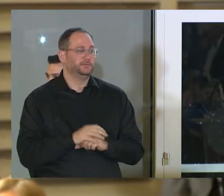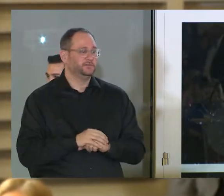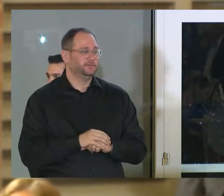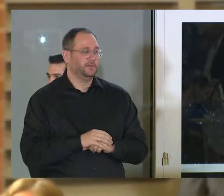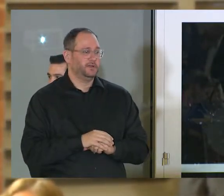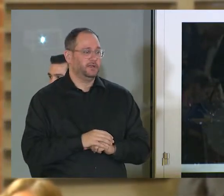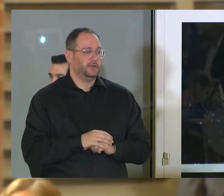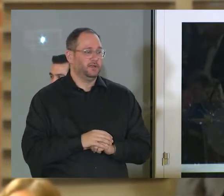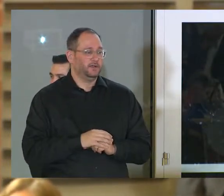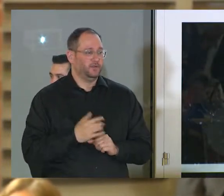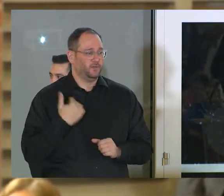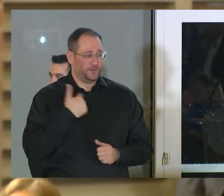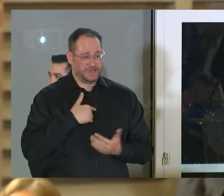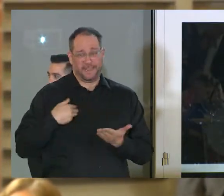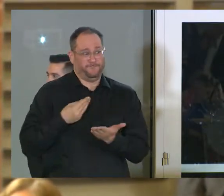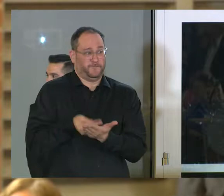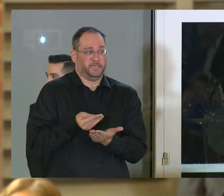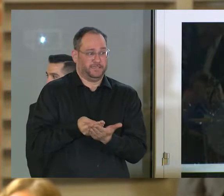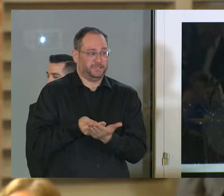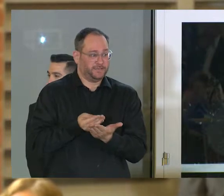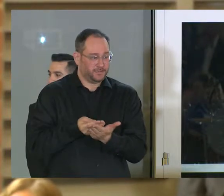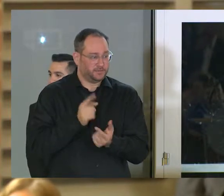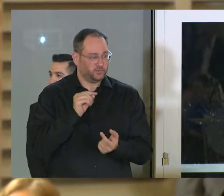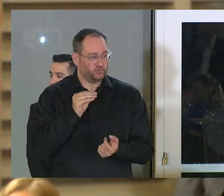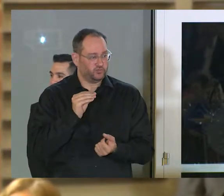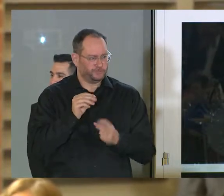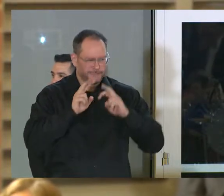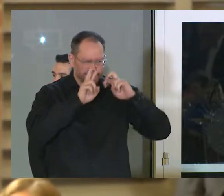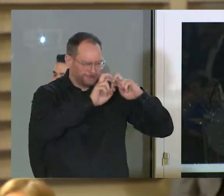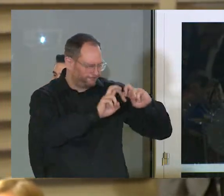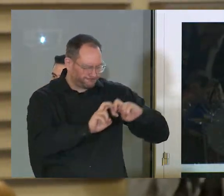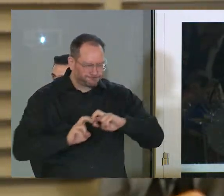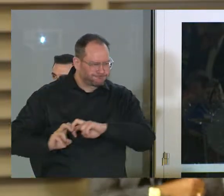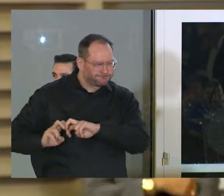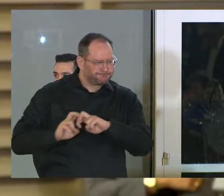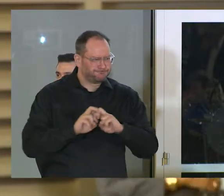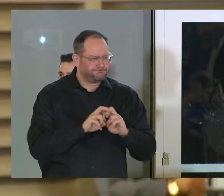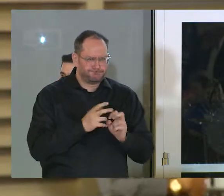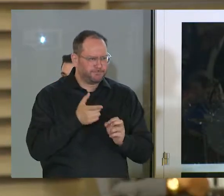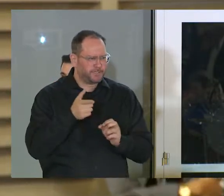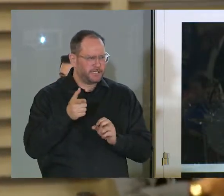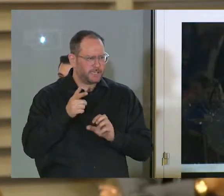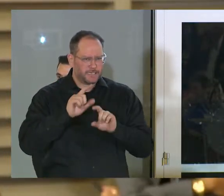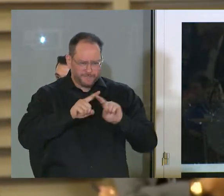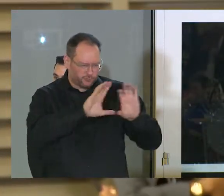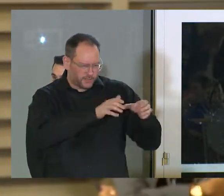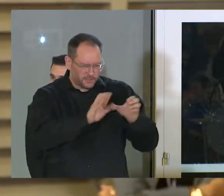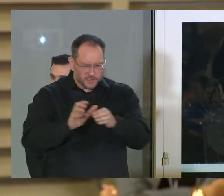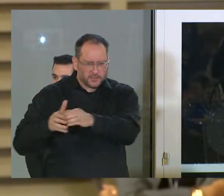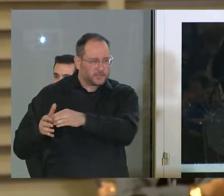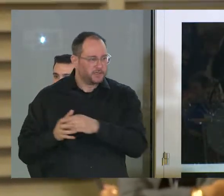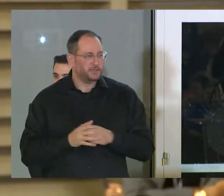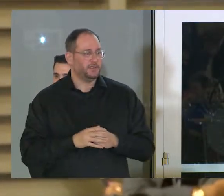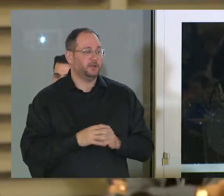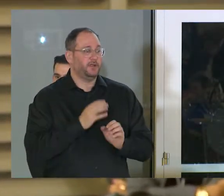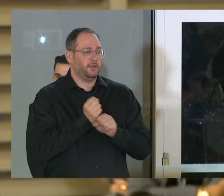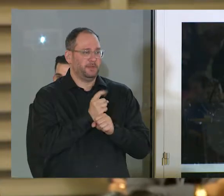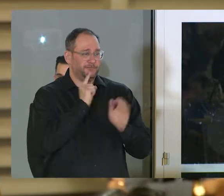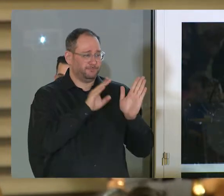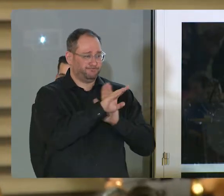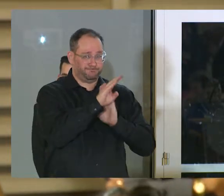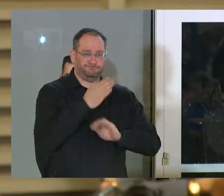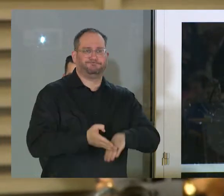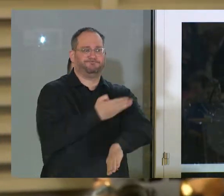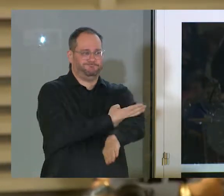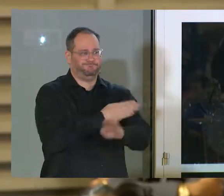government operations arena to both assess those facilities and then also ensure as we modernize facilities and build new facilities that they